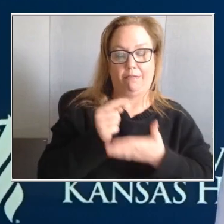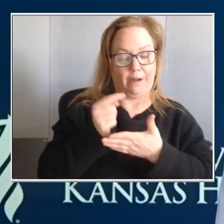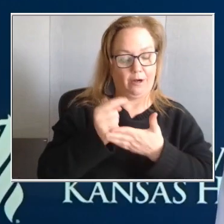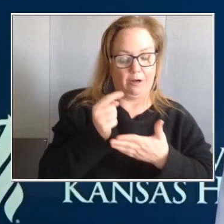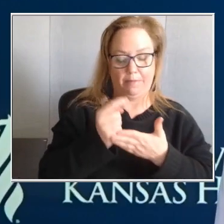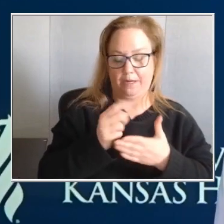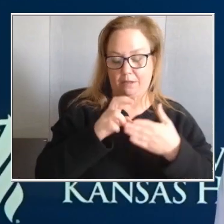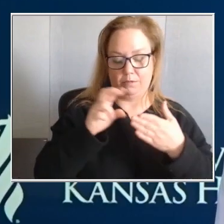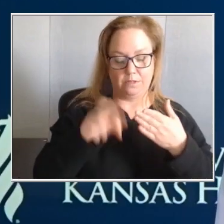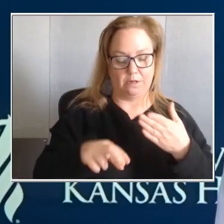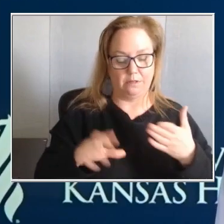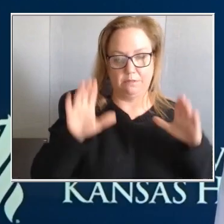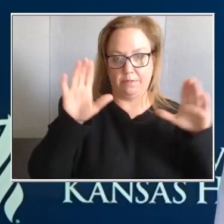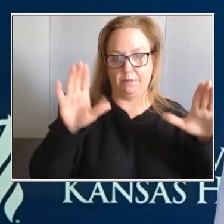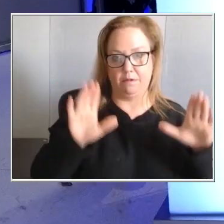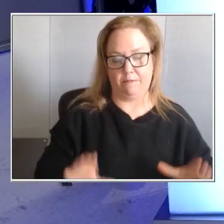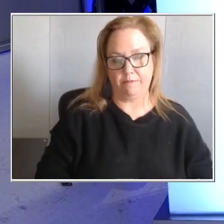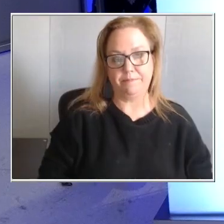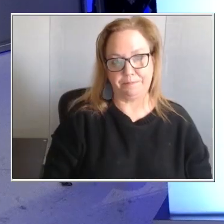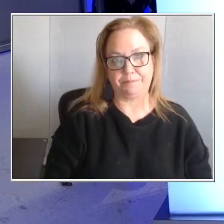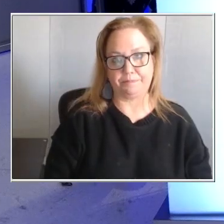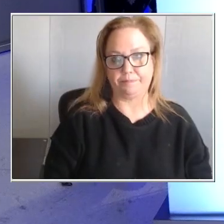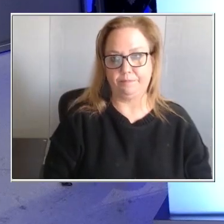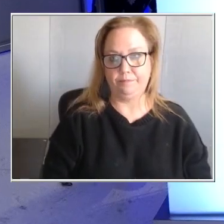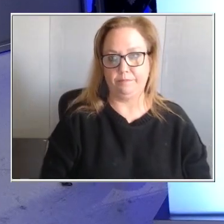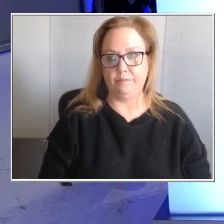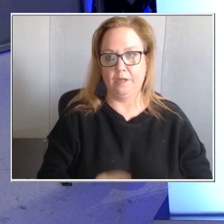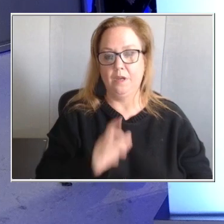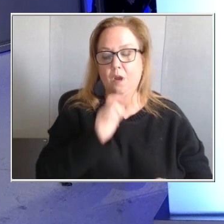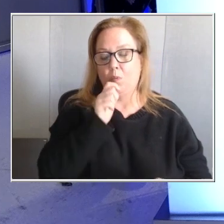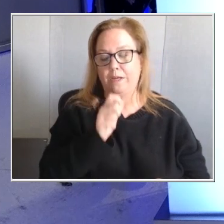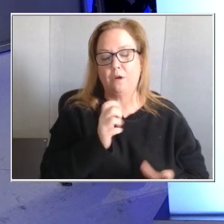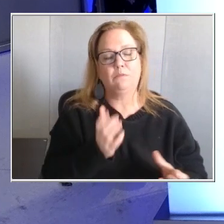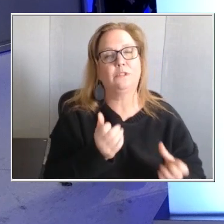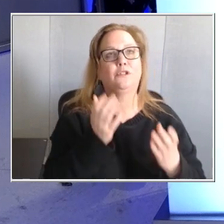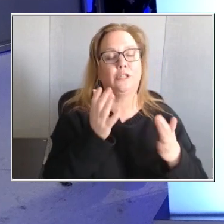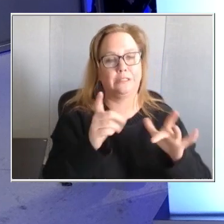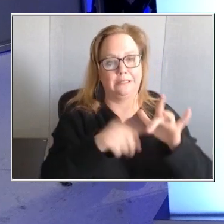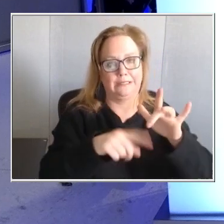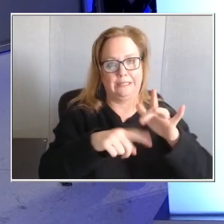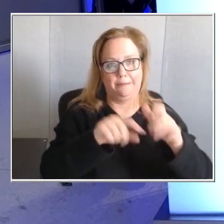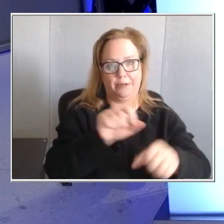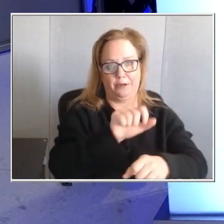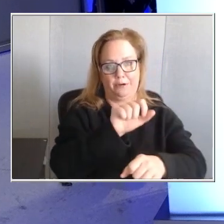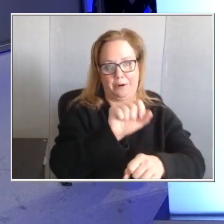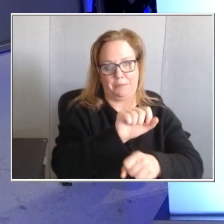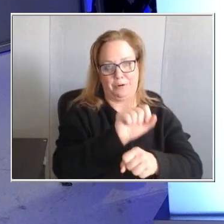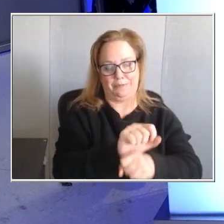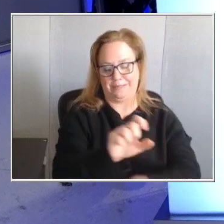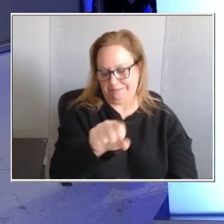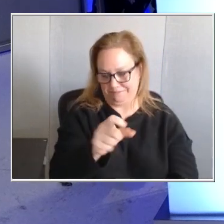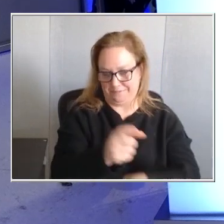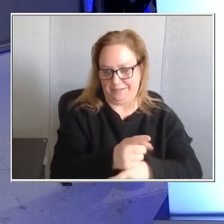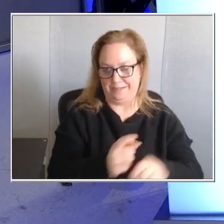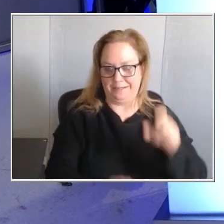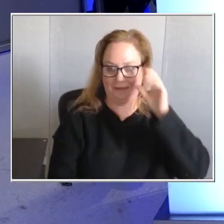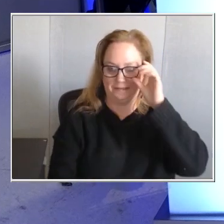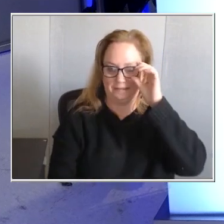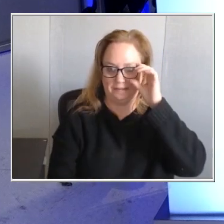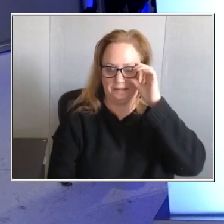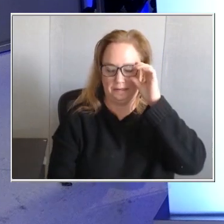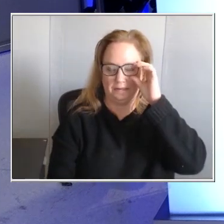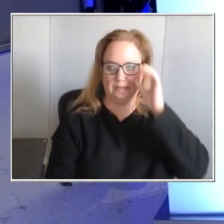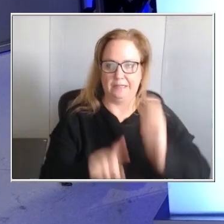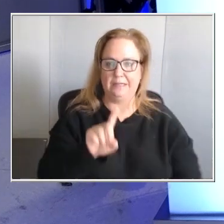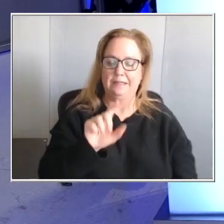have been actually quite remarkable. And to be clear, we do not suggest people missing their appointments with you. Absolutely not. Okay, let's get with Dr. Dana Hawkinson,